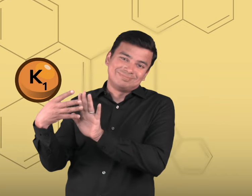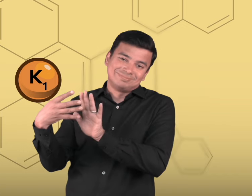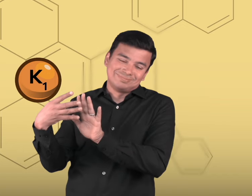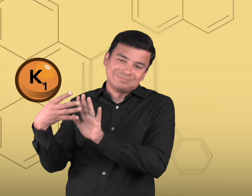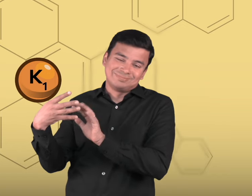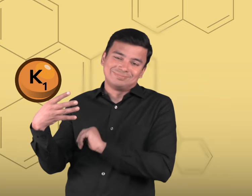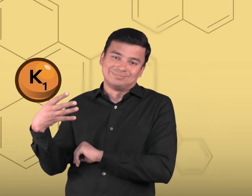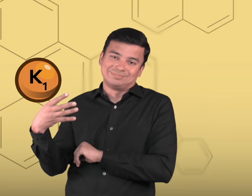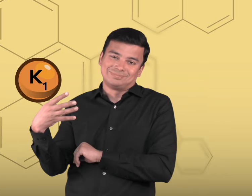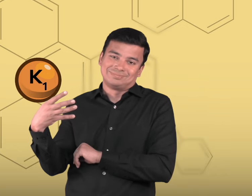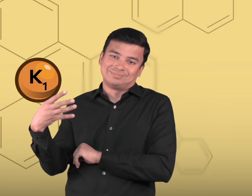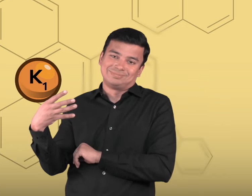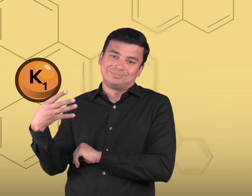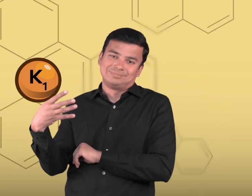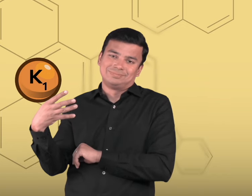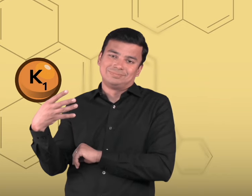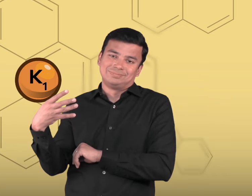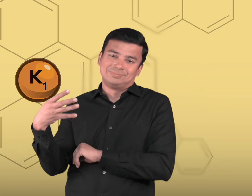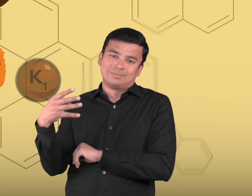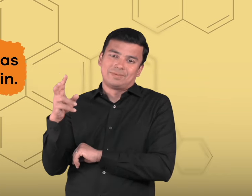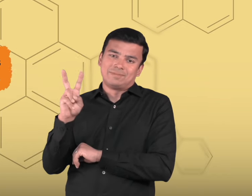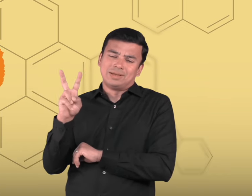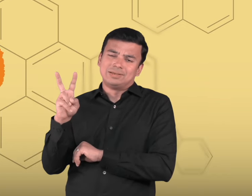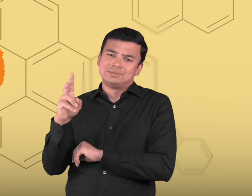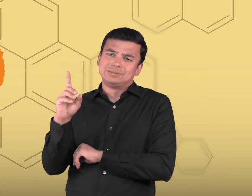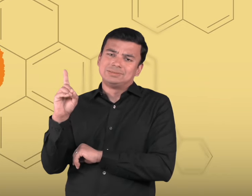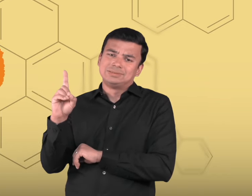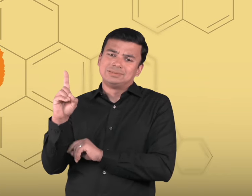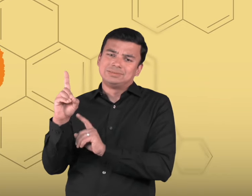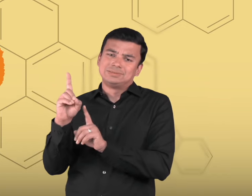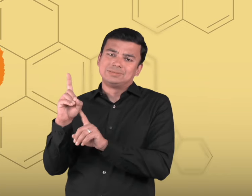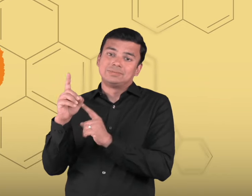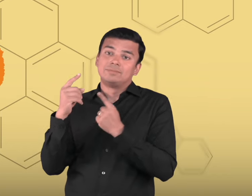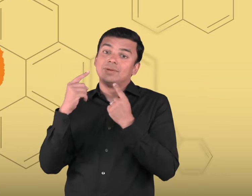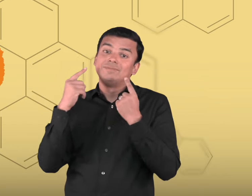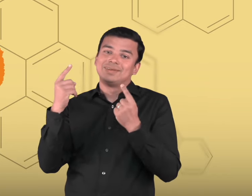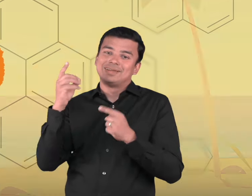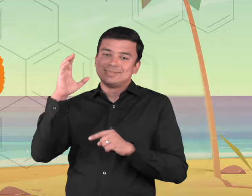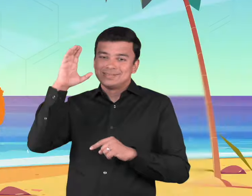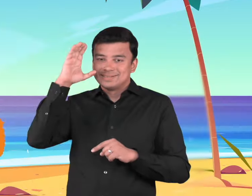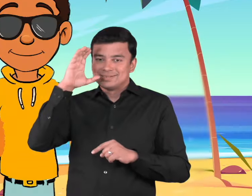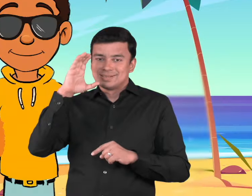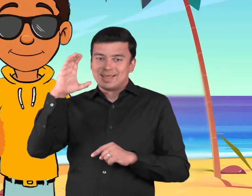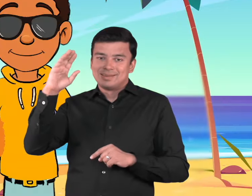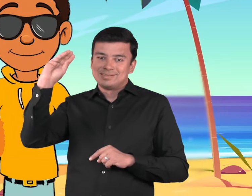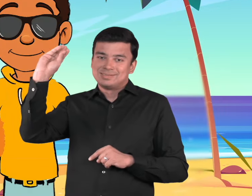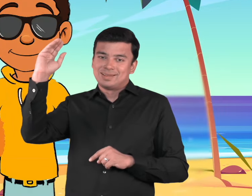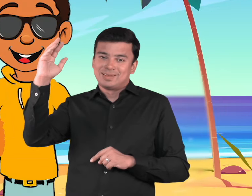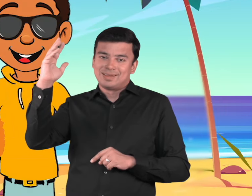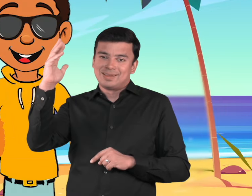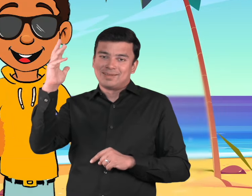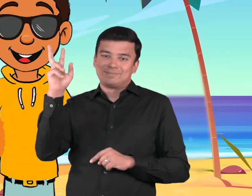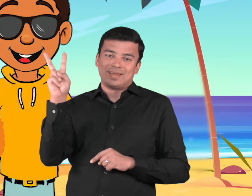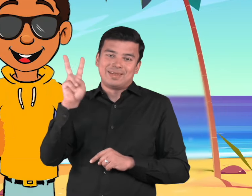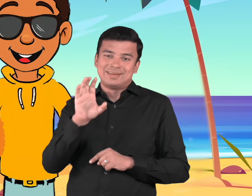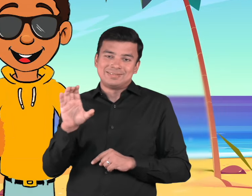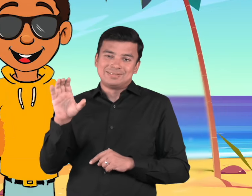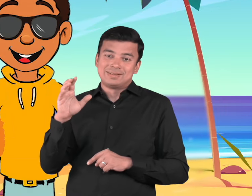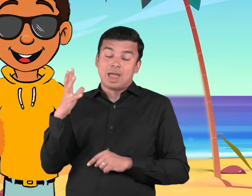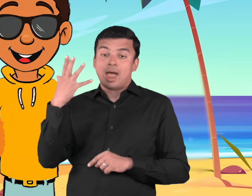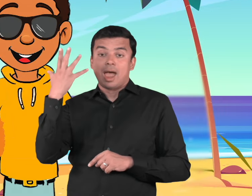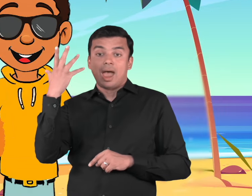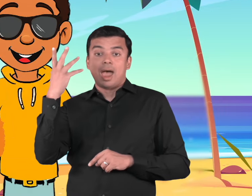interesting fact about Vitamin D it is known as the sunshine V ven because you can get it from being